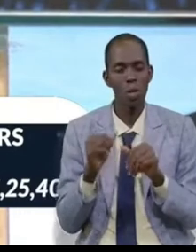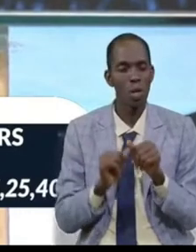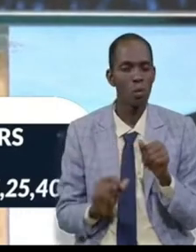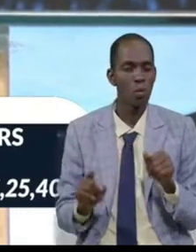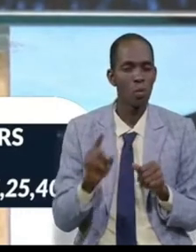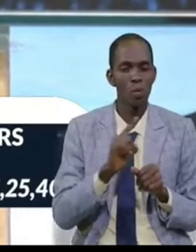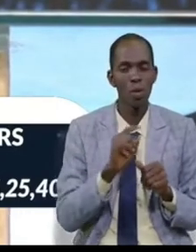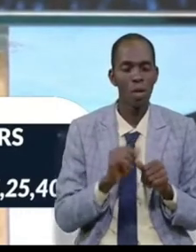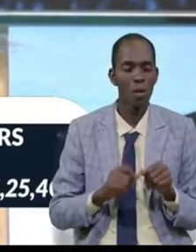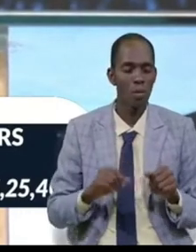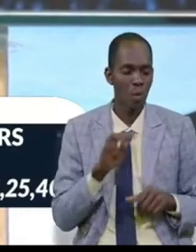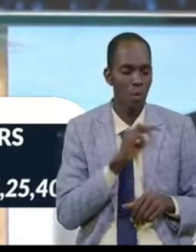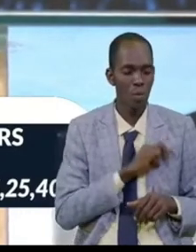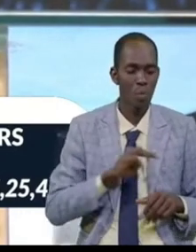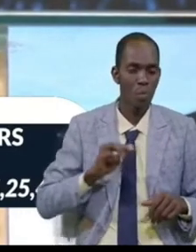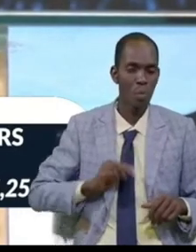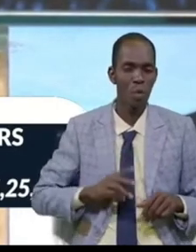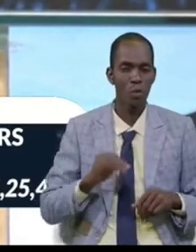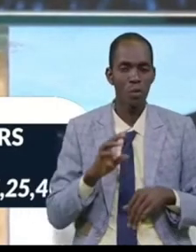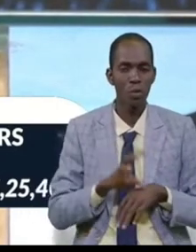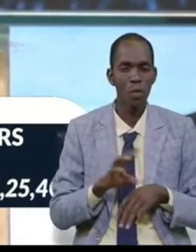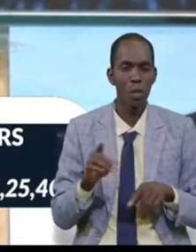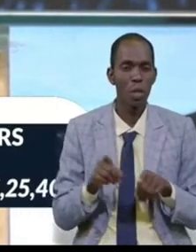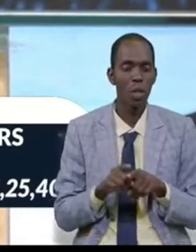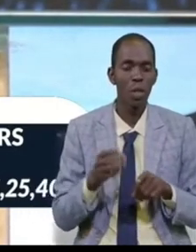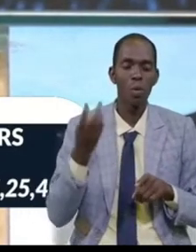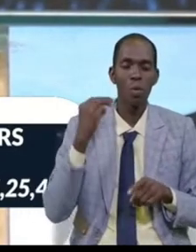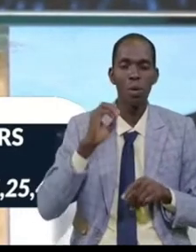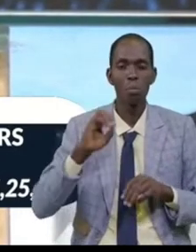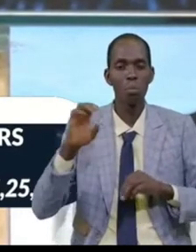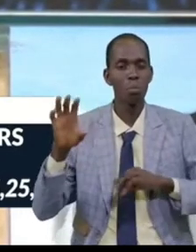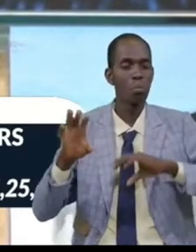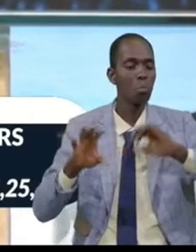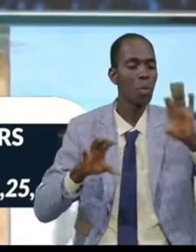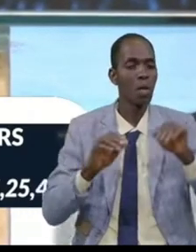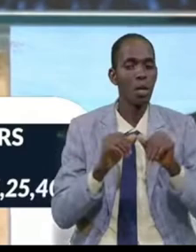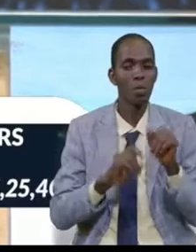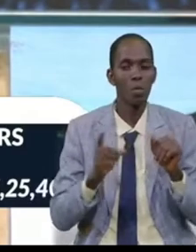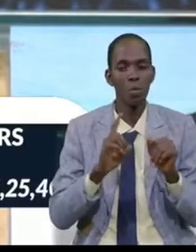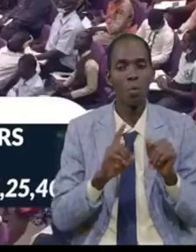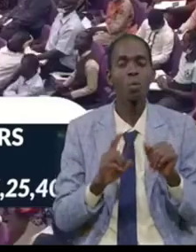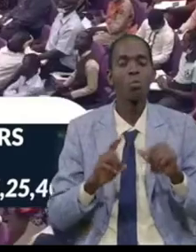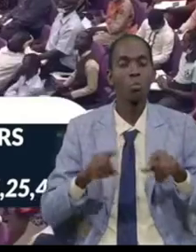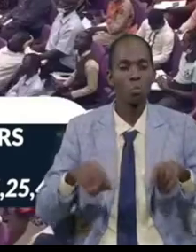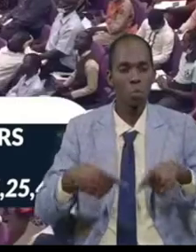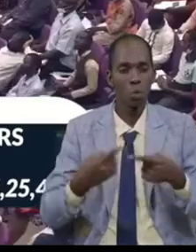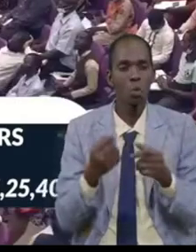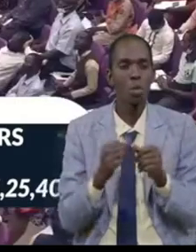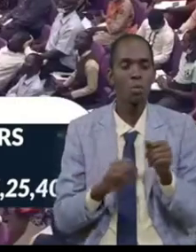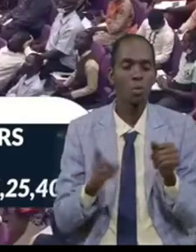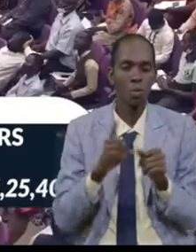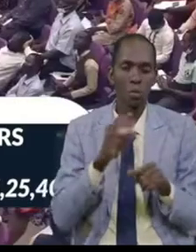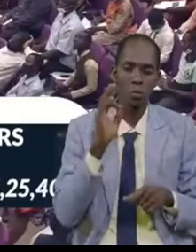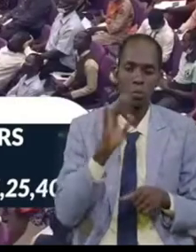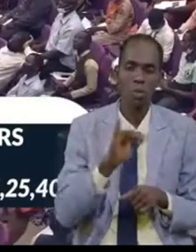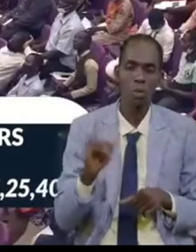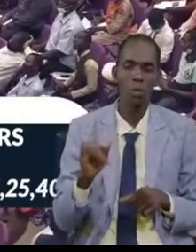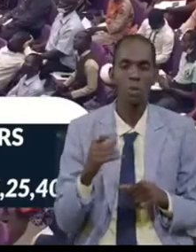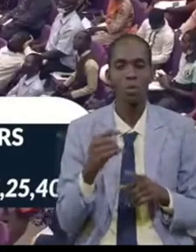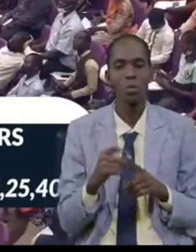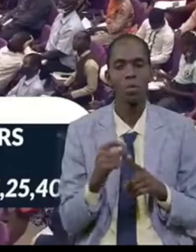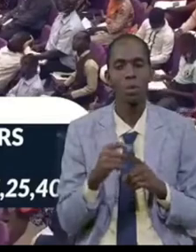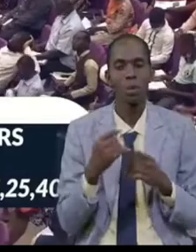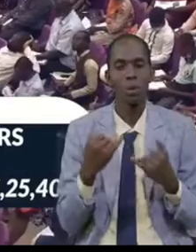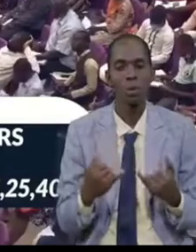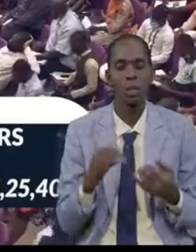members of the church, as they were scattered abroad, they went everywhere preaching the word. We're coming